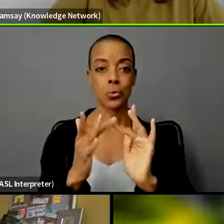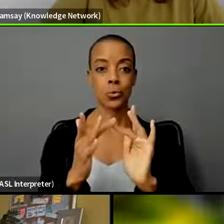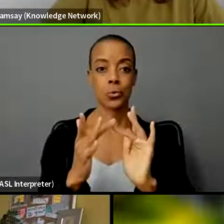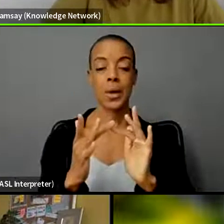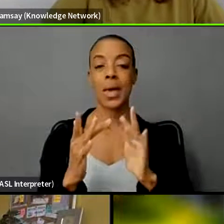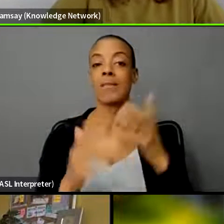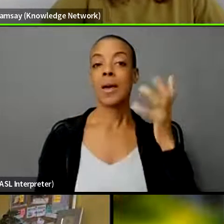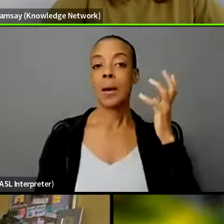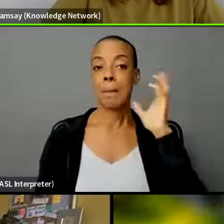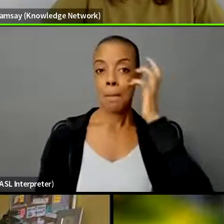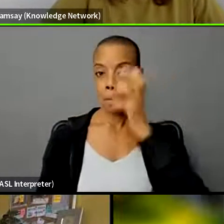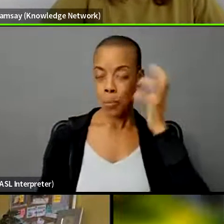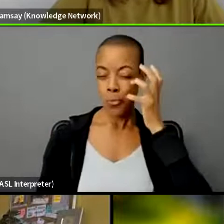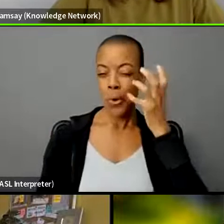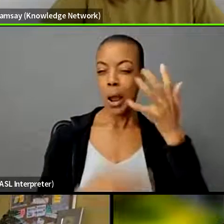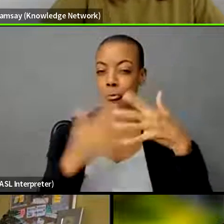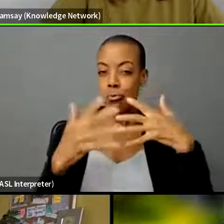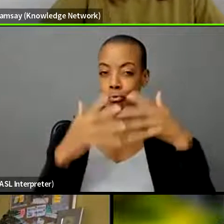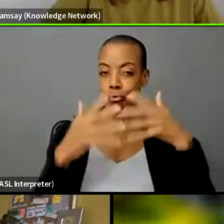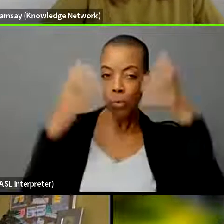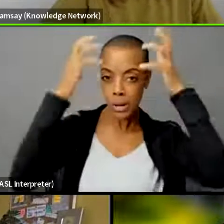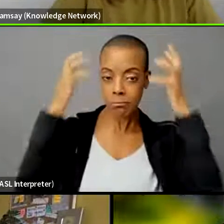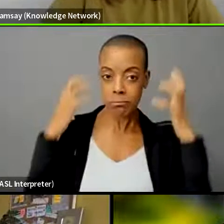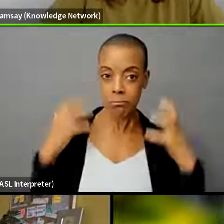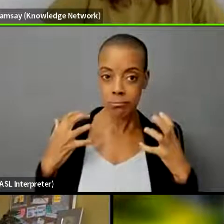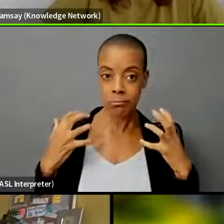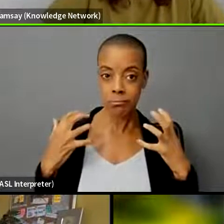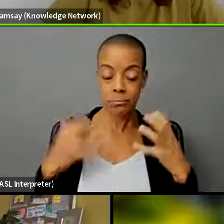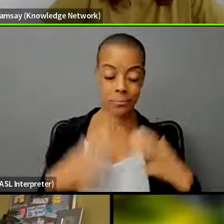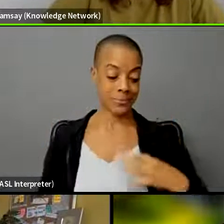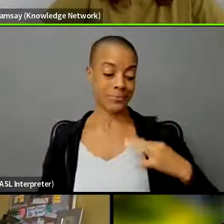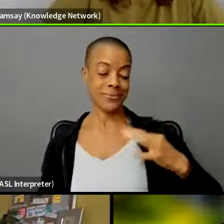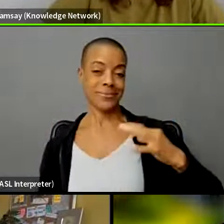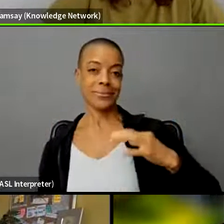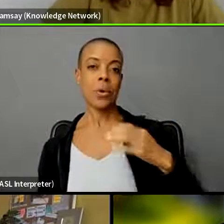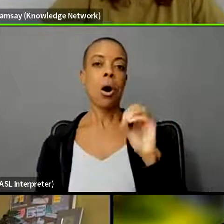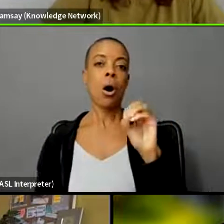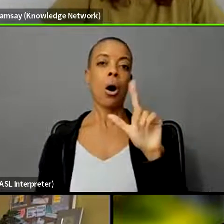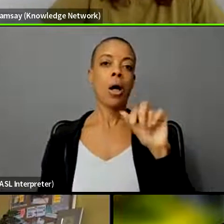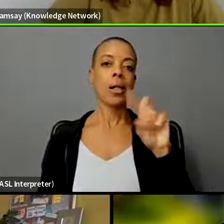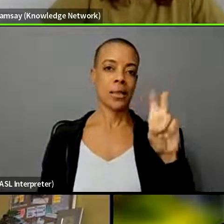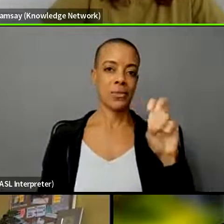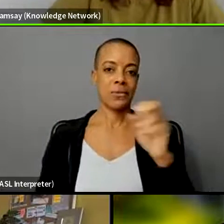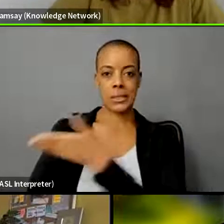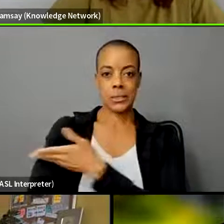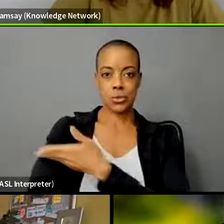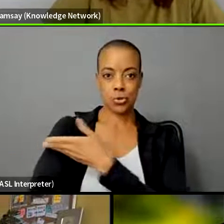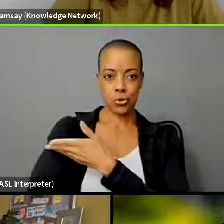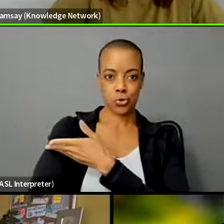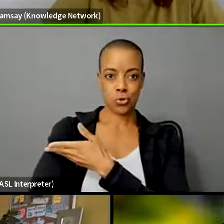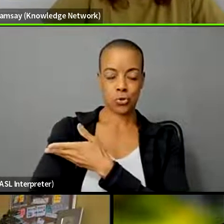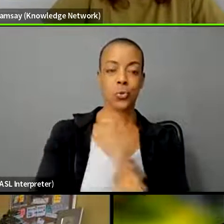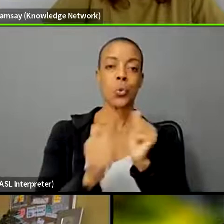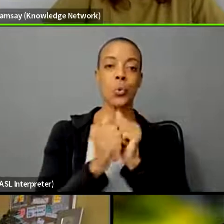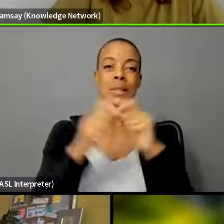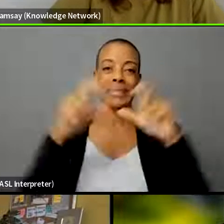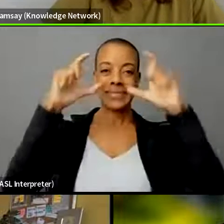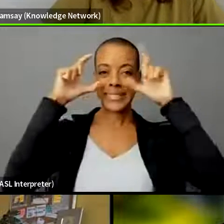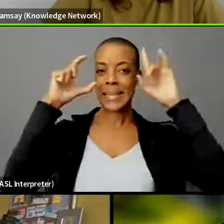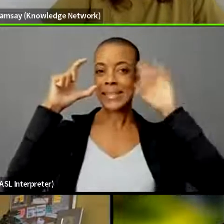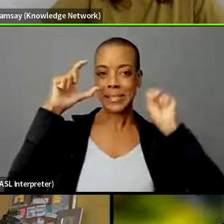brown grayish hair. I'm wearing an olive colored t-shirt, and I'm wearing silver wireframe